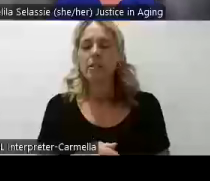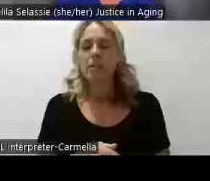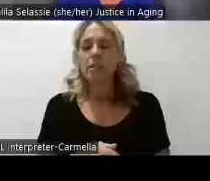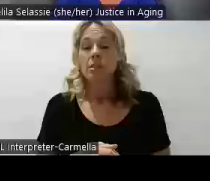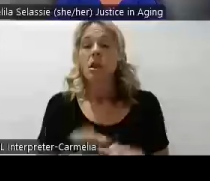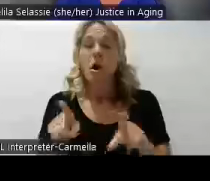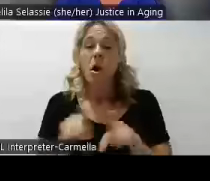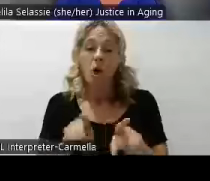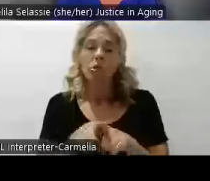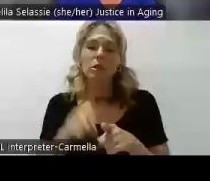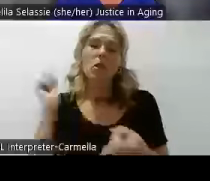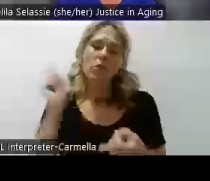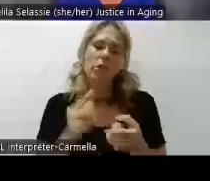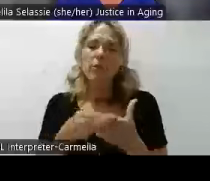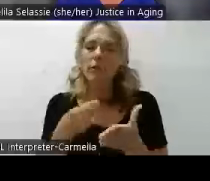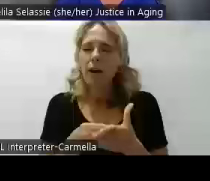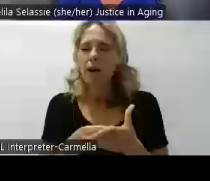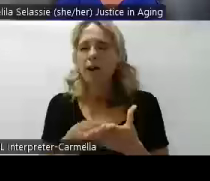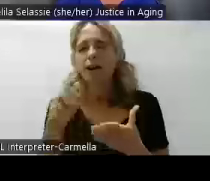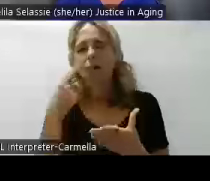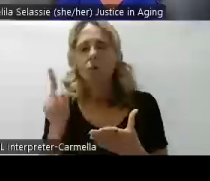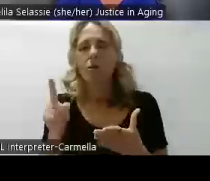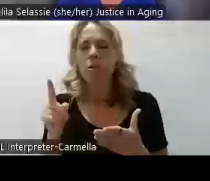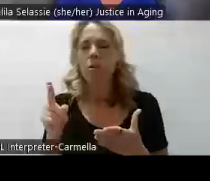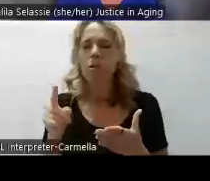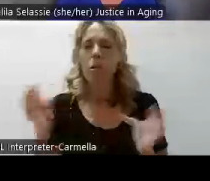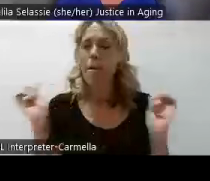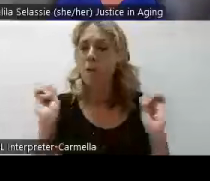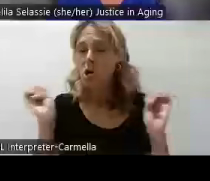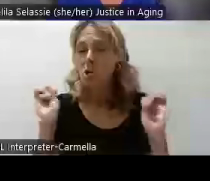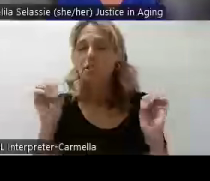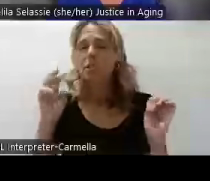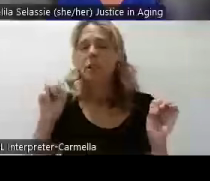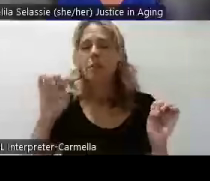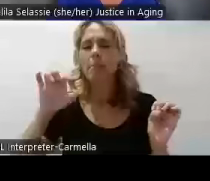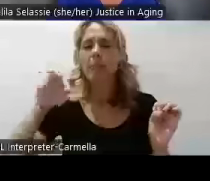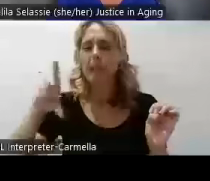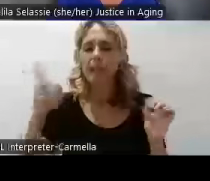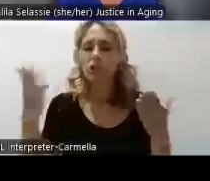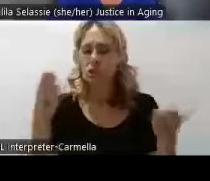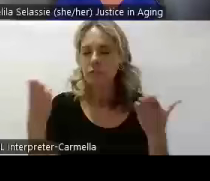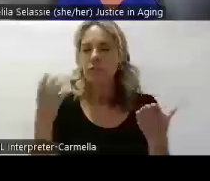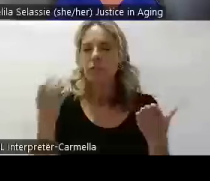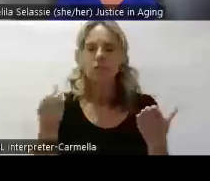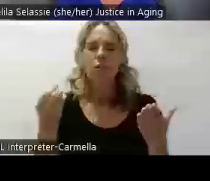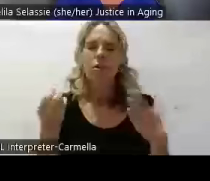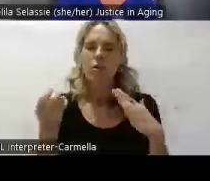There's also reduced funding for emergency Medicaid services for some